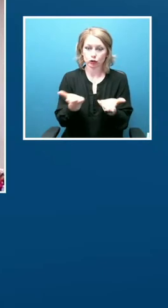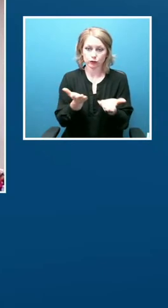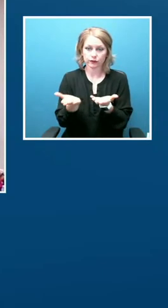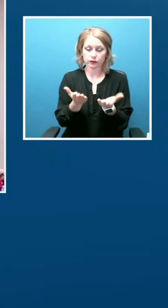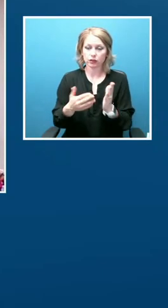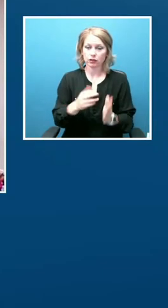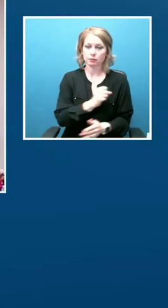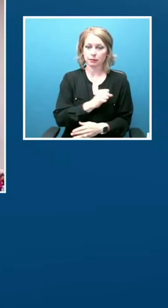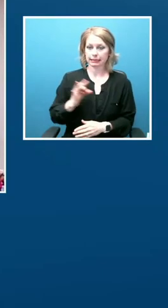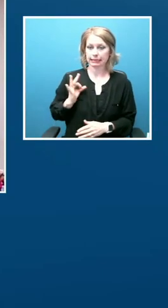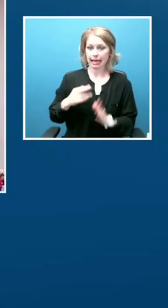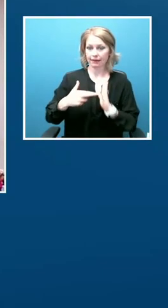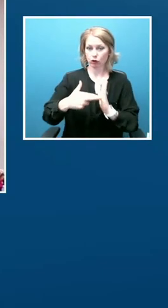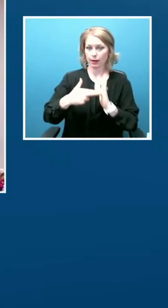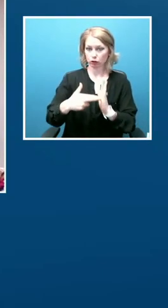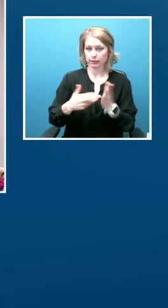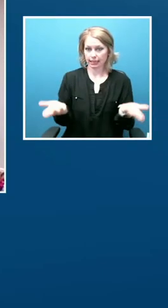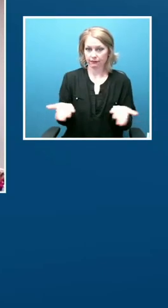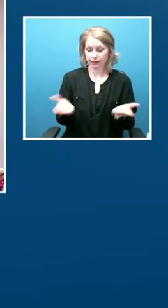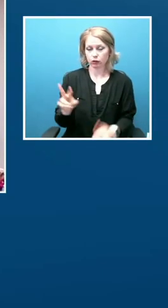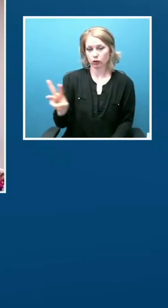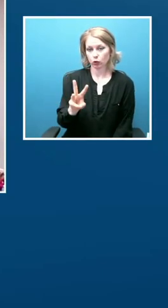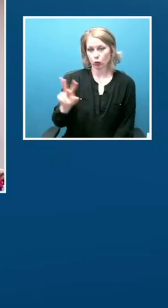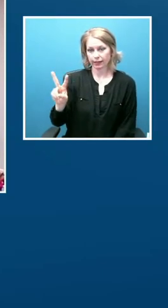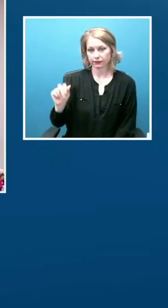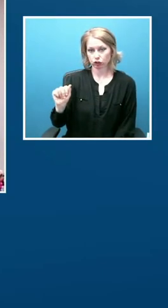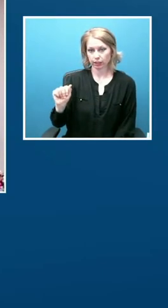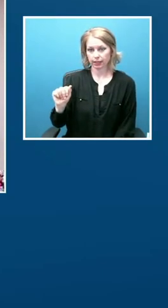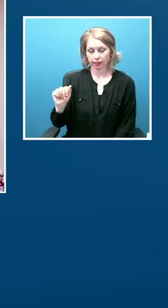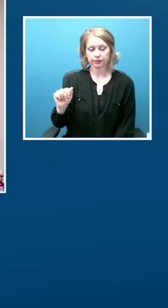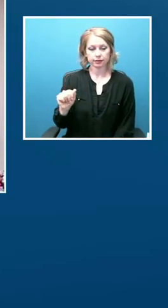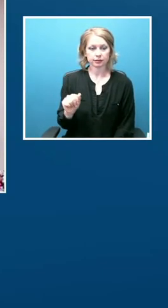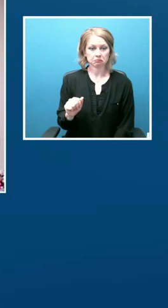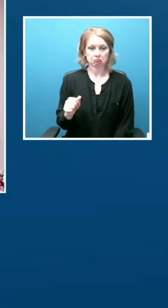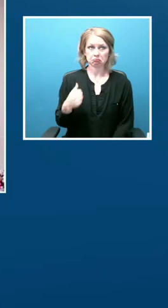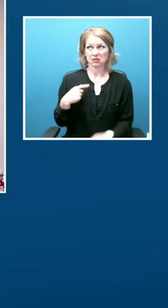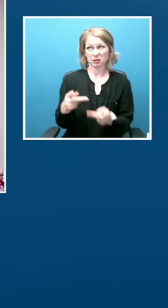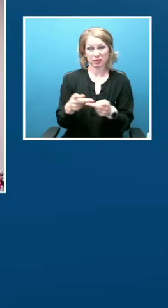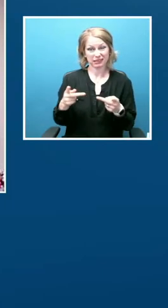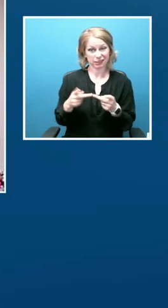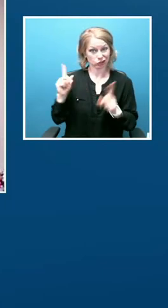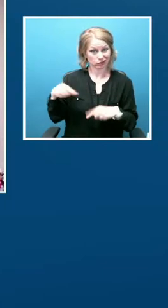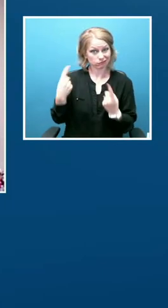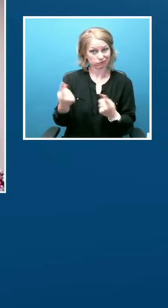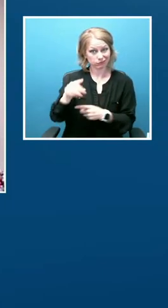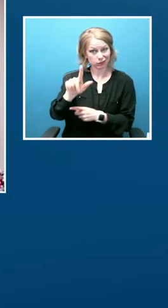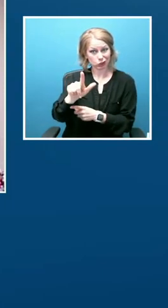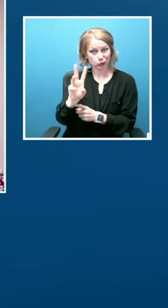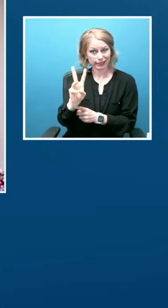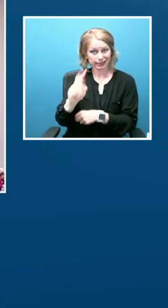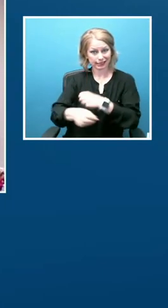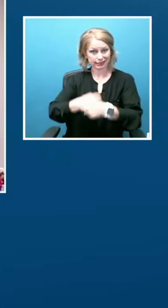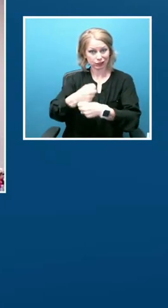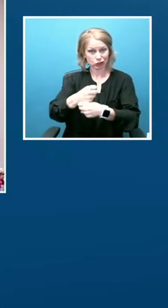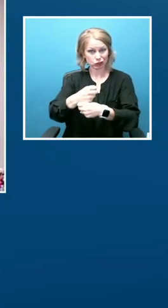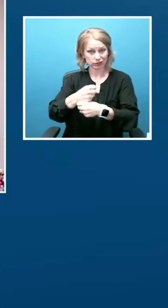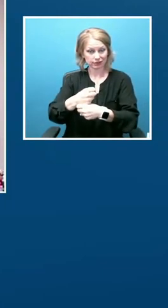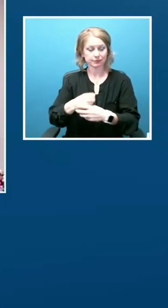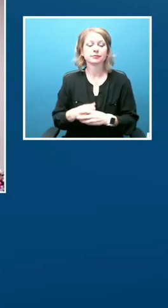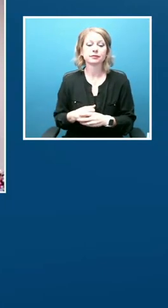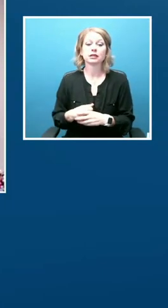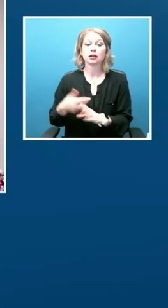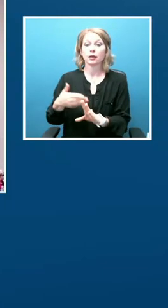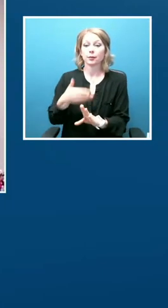staff representative here in West Virginia, and have been in that position for 26 years. But prior to that, I